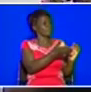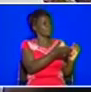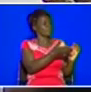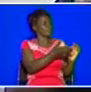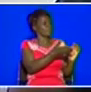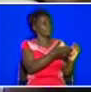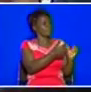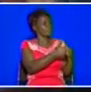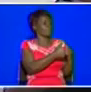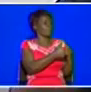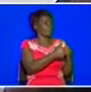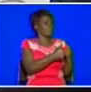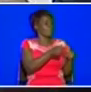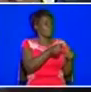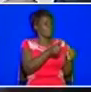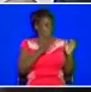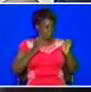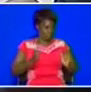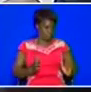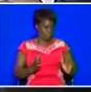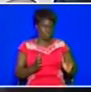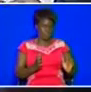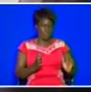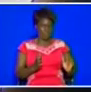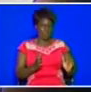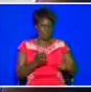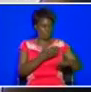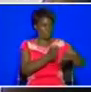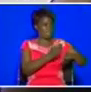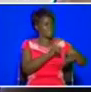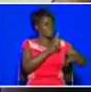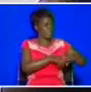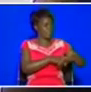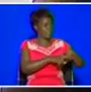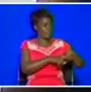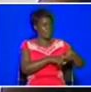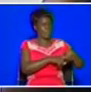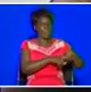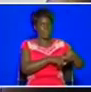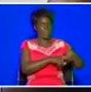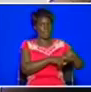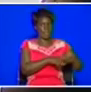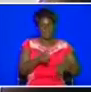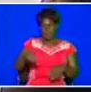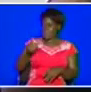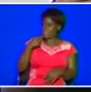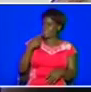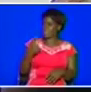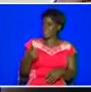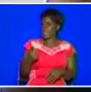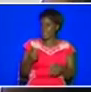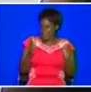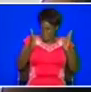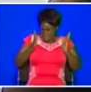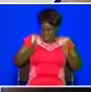Okay? So this moralizing is a complete waste of time. But isn't that the same thing you just said, David? Let us say, you will lead don't from the top.